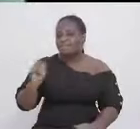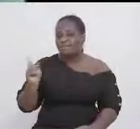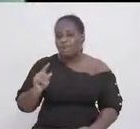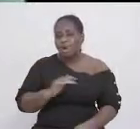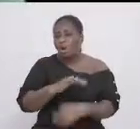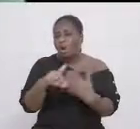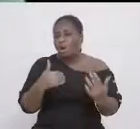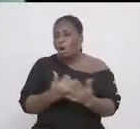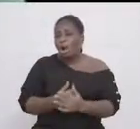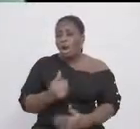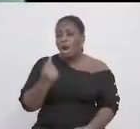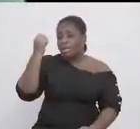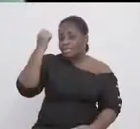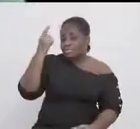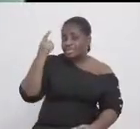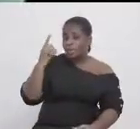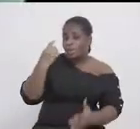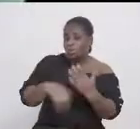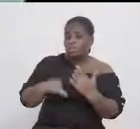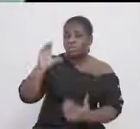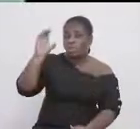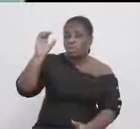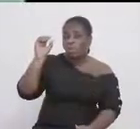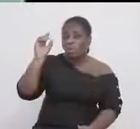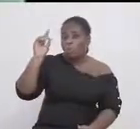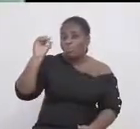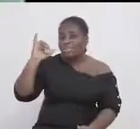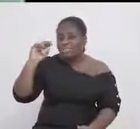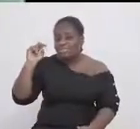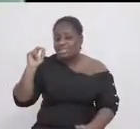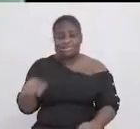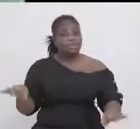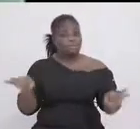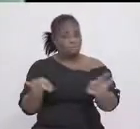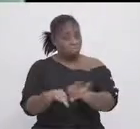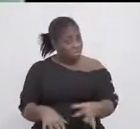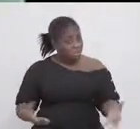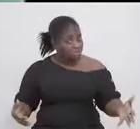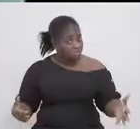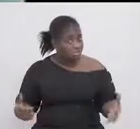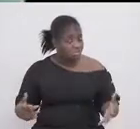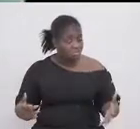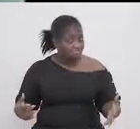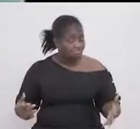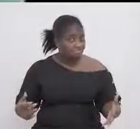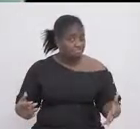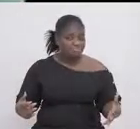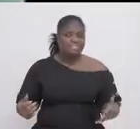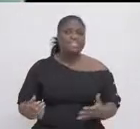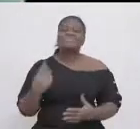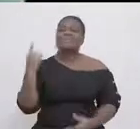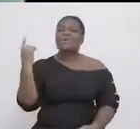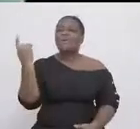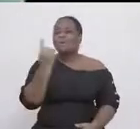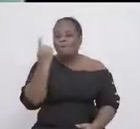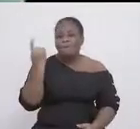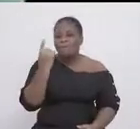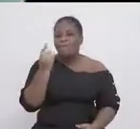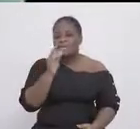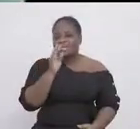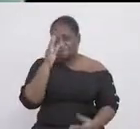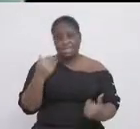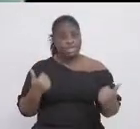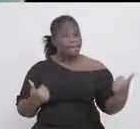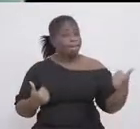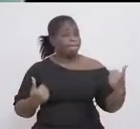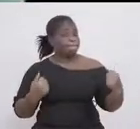people understand why coding is necessary, until people understand why they should get involved, it will always be a battle that